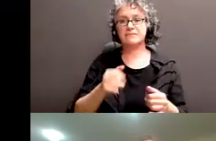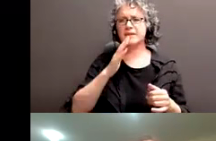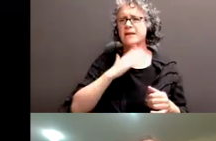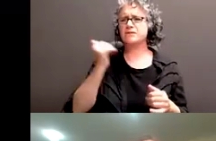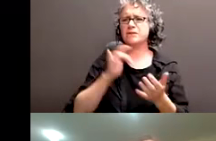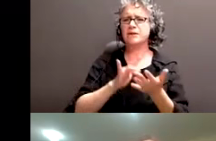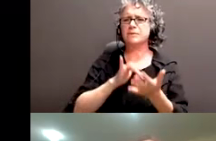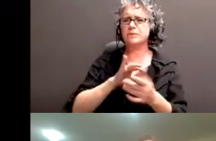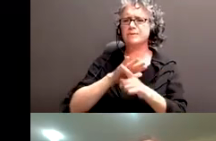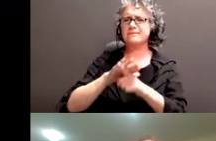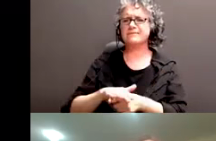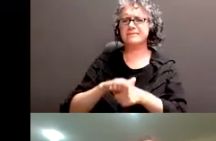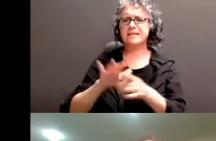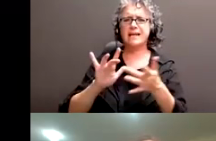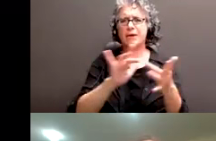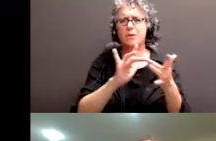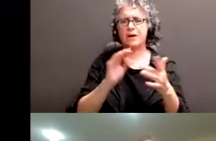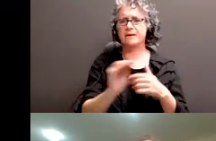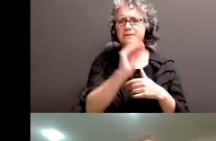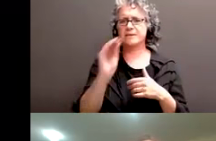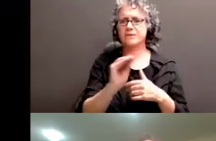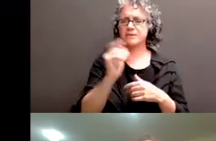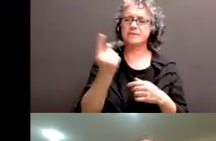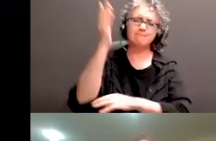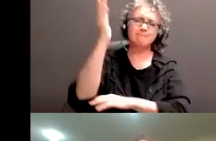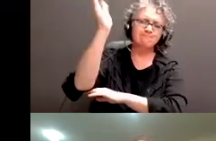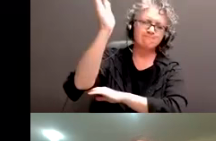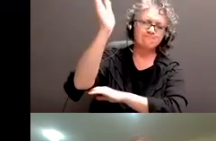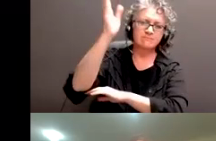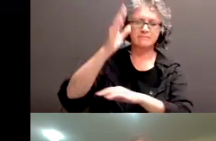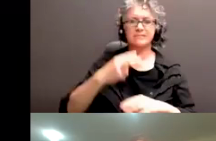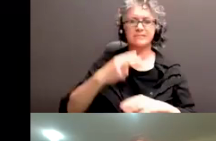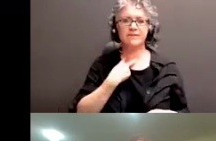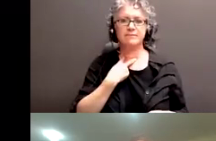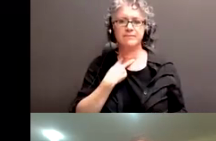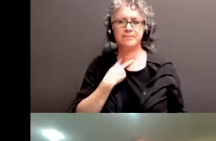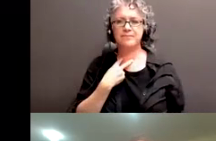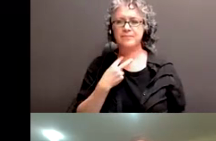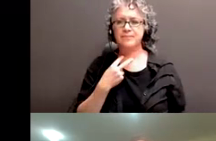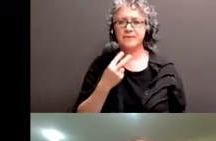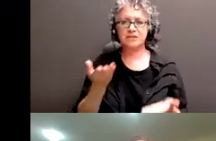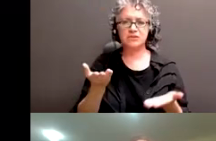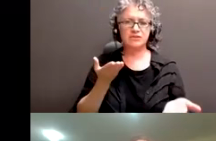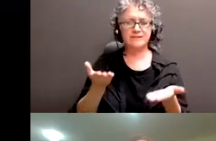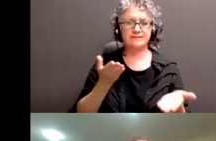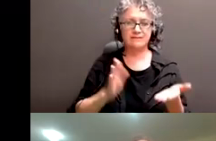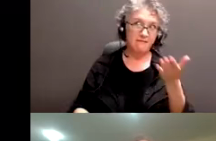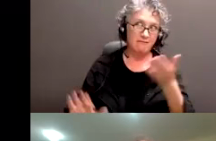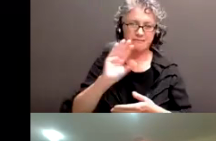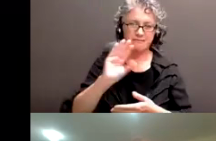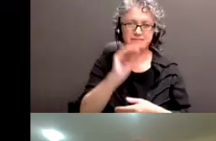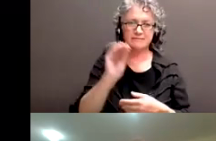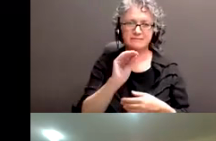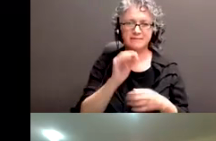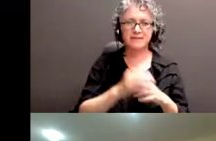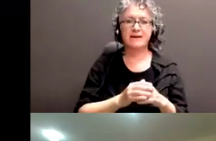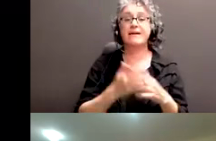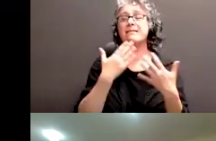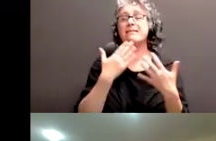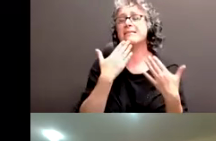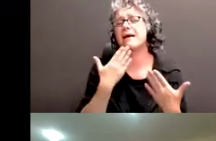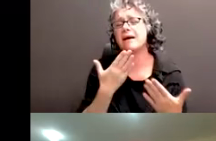someone speak around our victims' VWAP services in Ontario. So I thank you